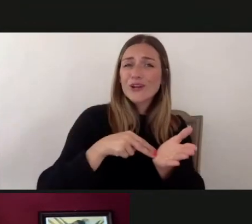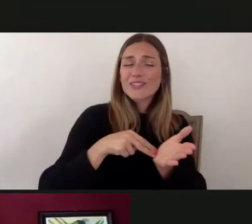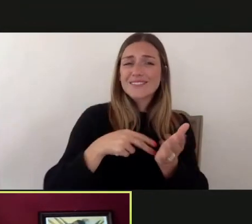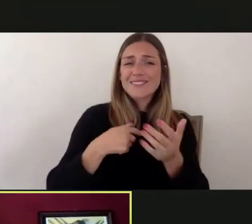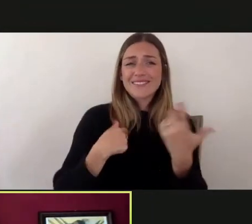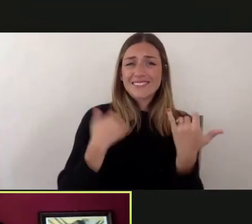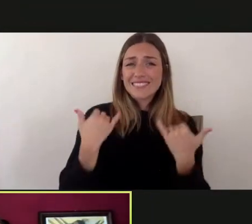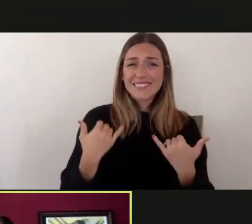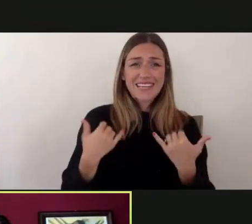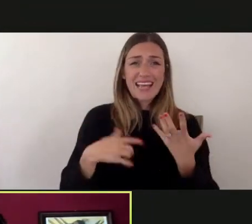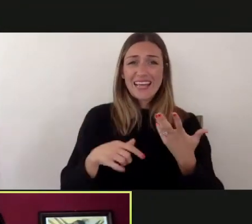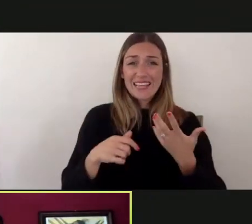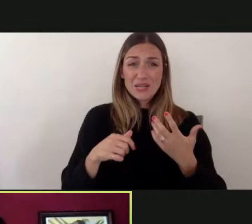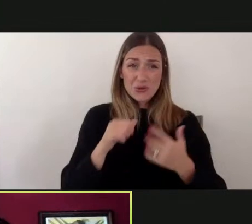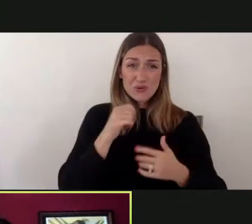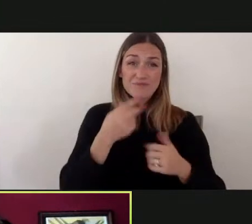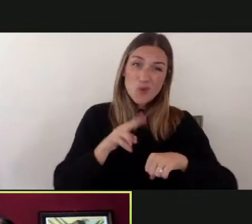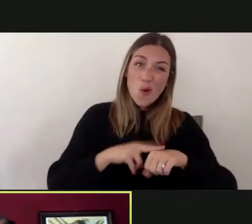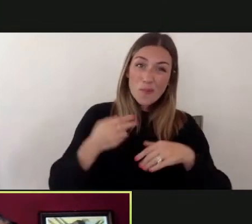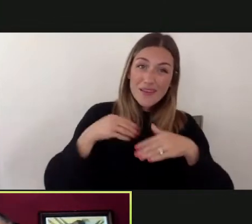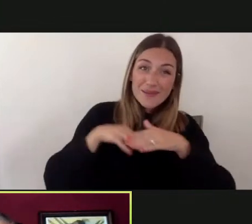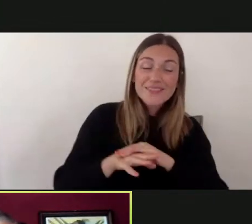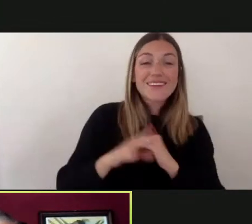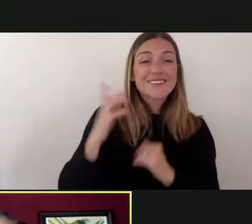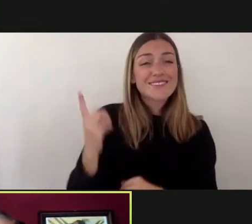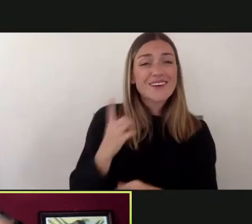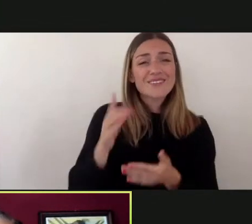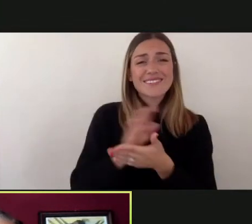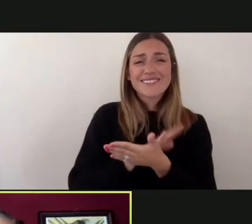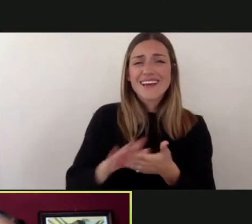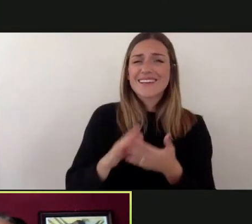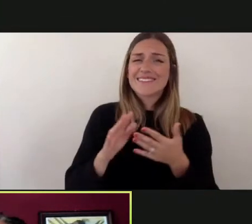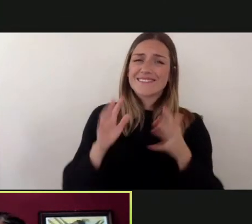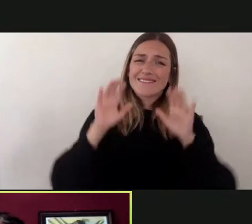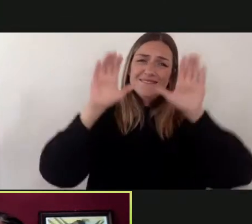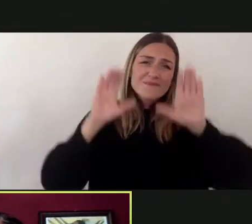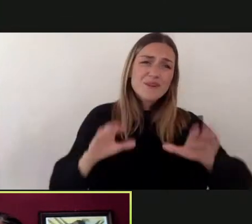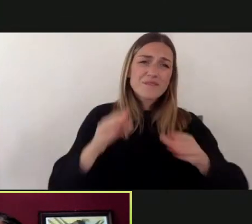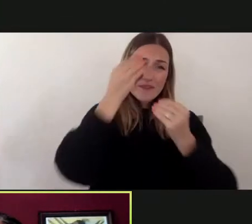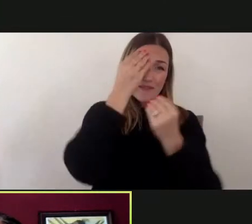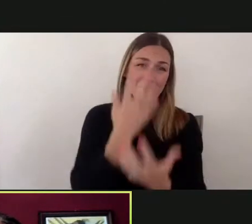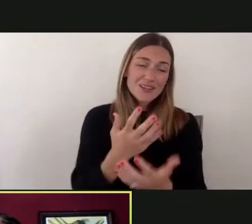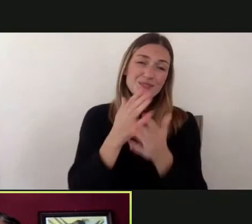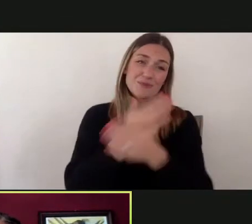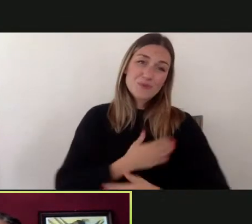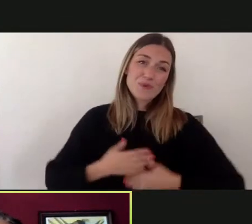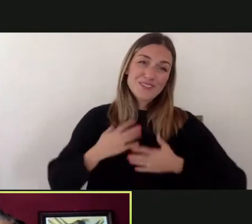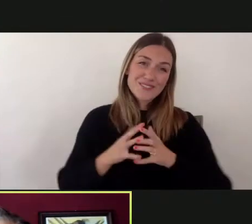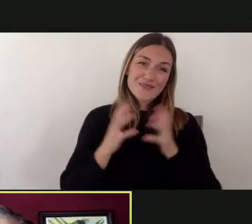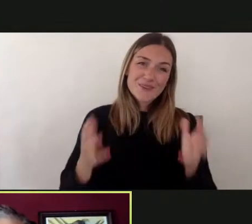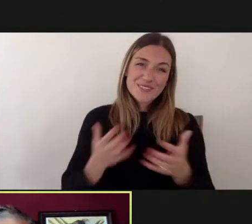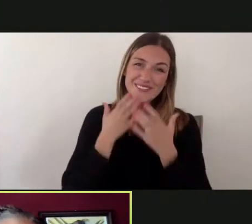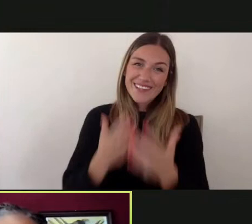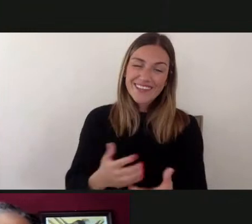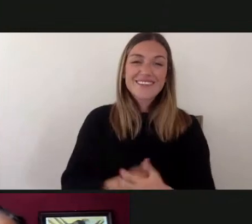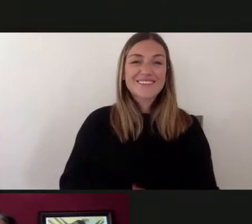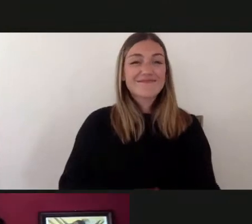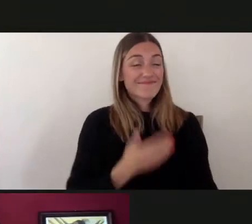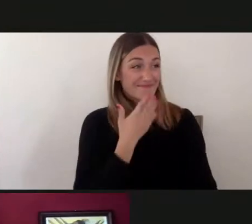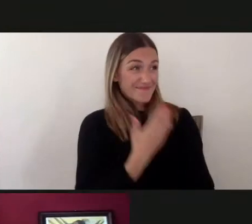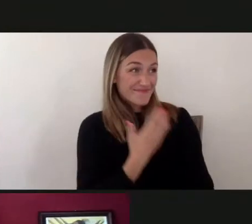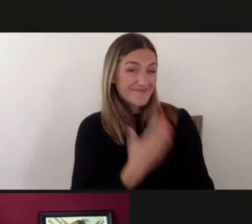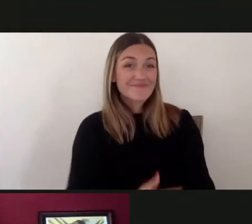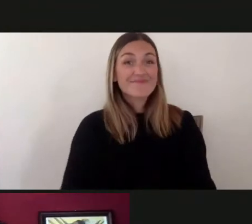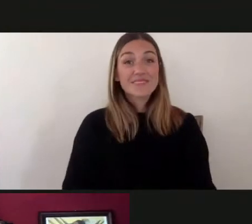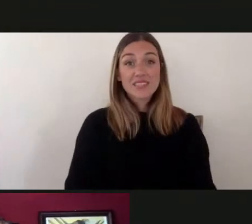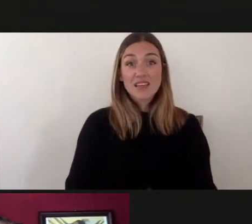Tanea normally comes in, but as always, you give us great information and we really appreciate that. Thank you. If you could put that information in. And